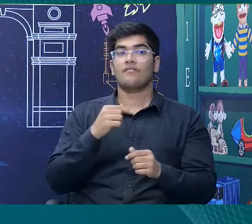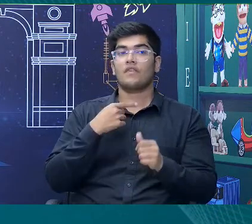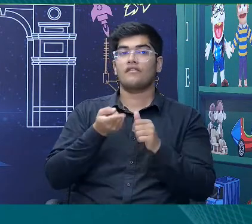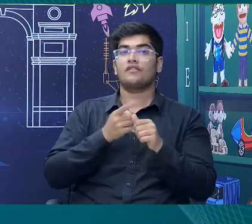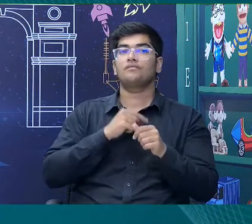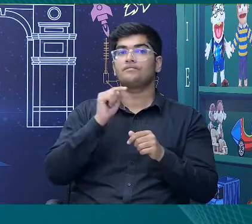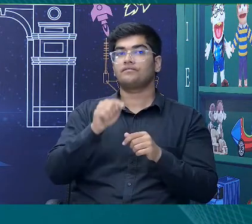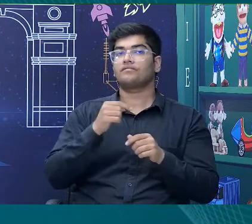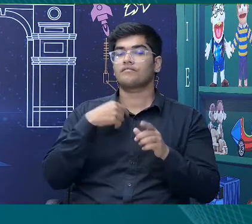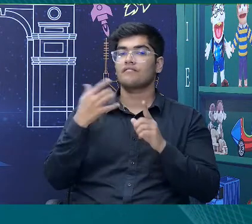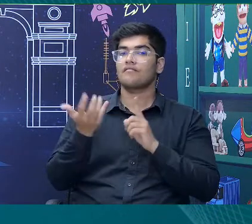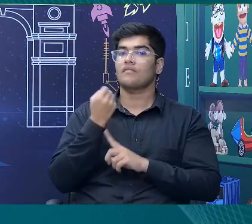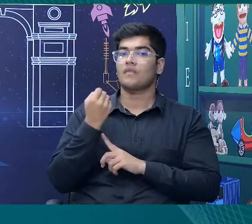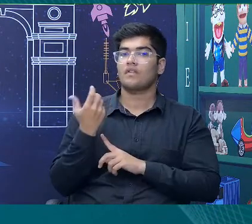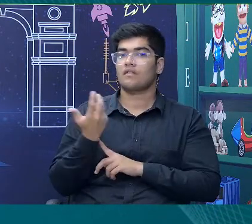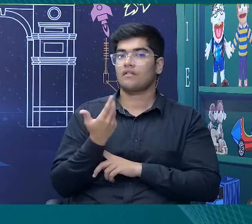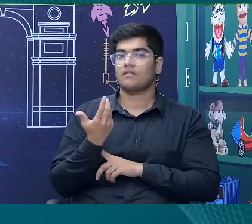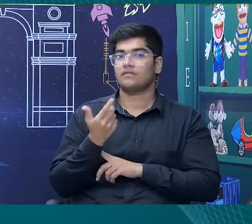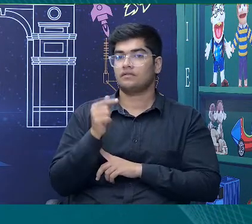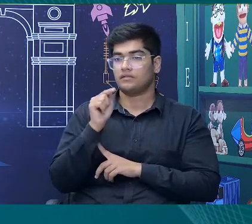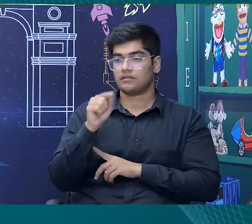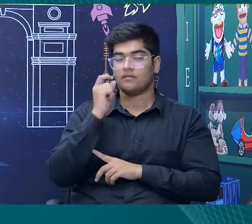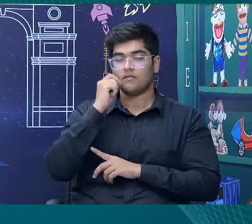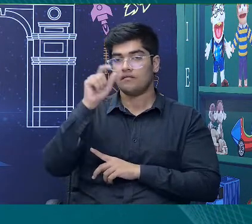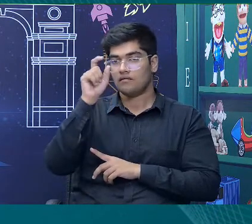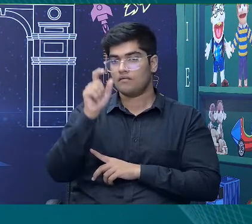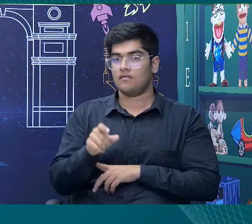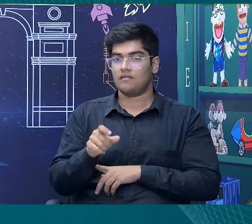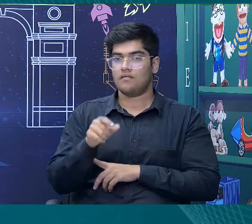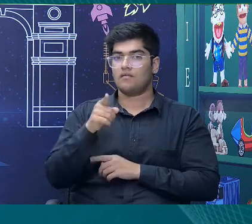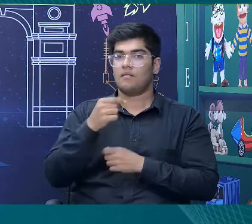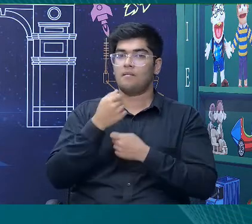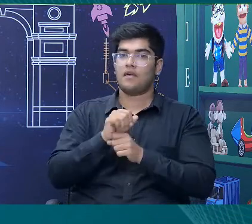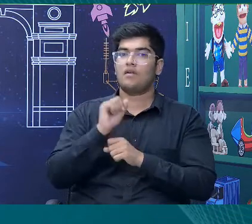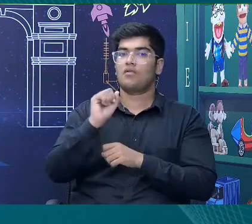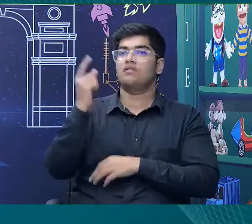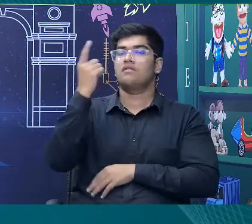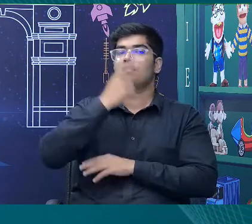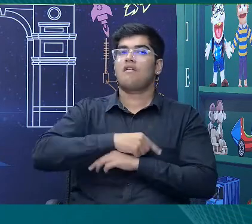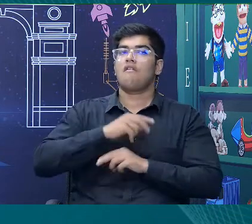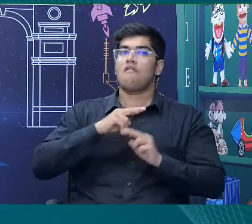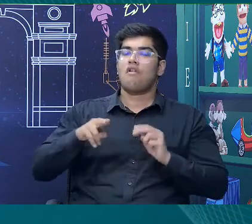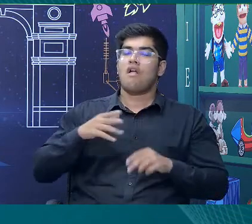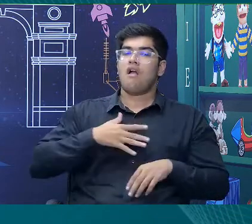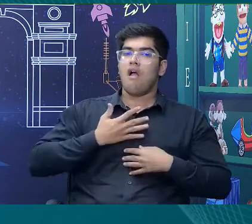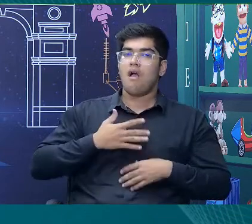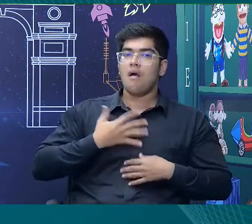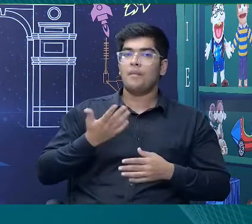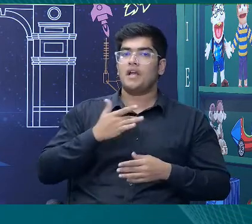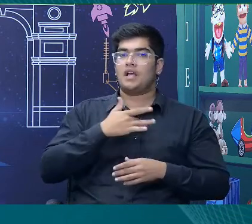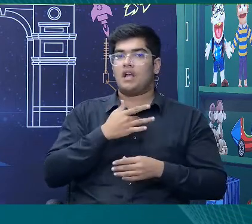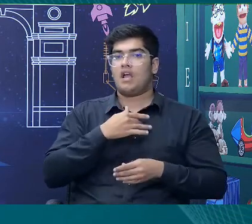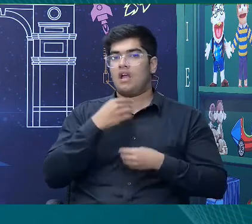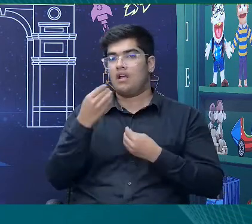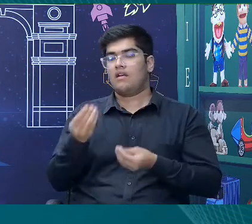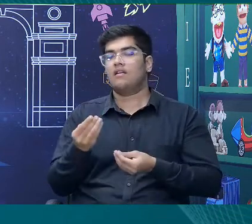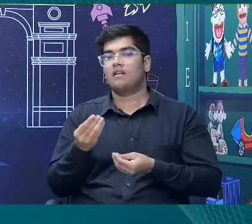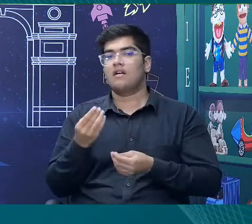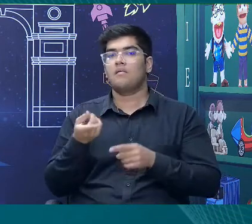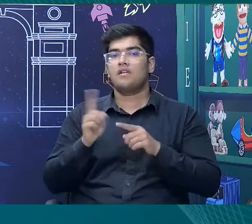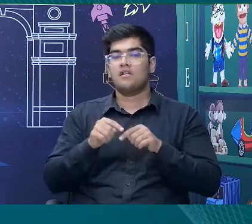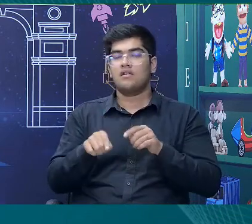this, okay, they made his day full of happiness, kindness, and shows